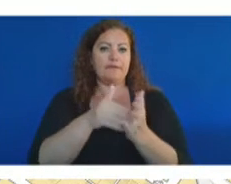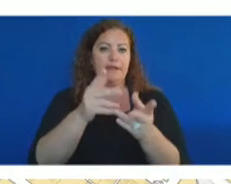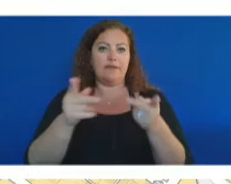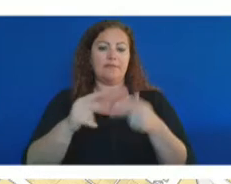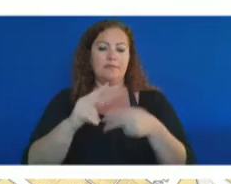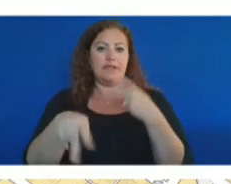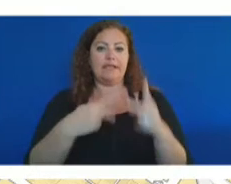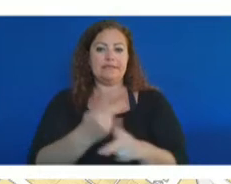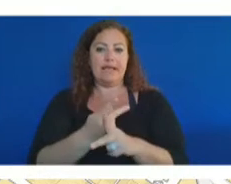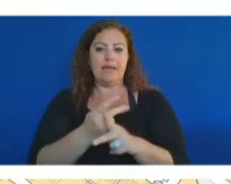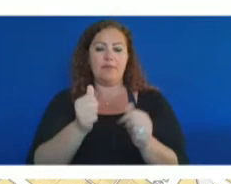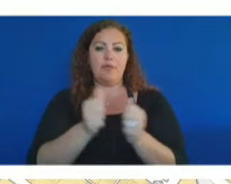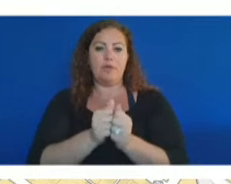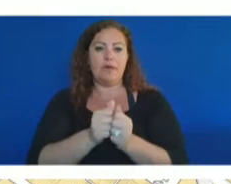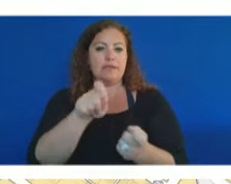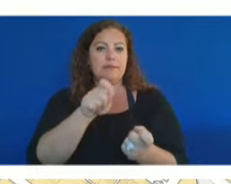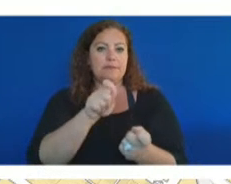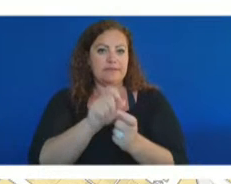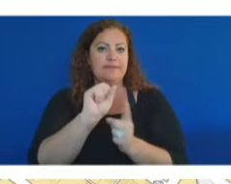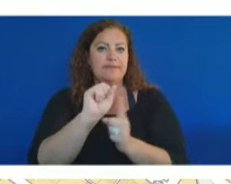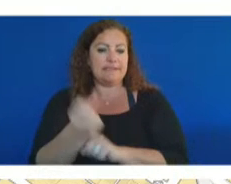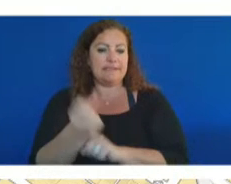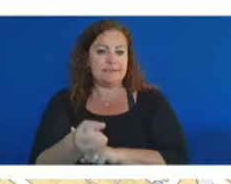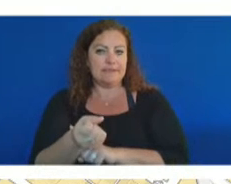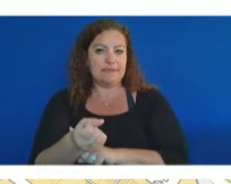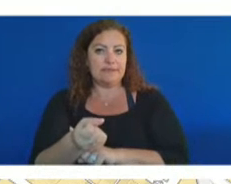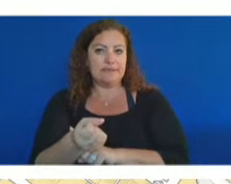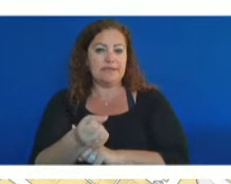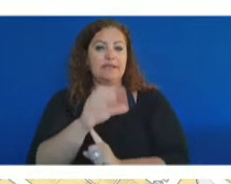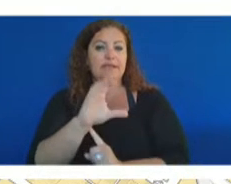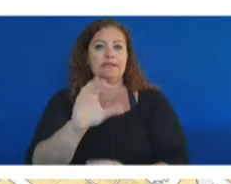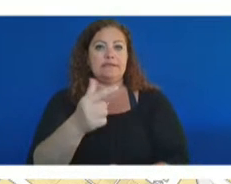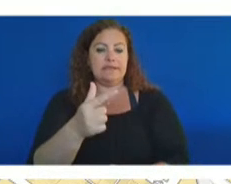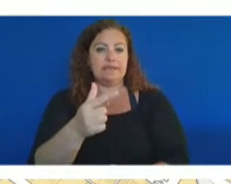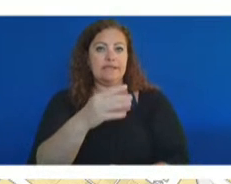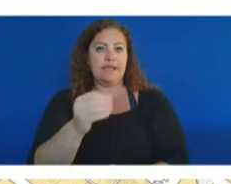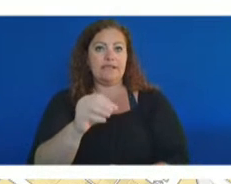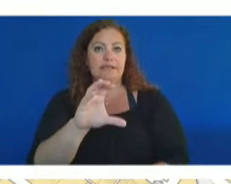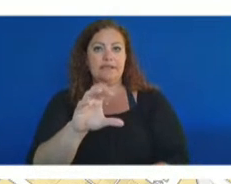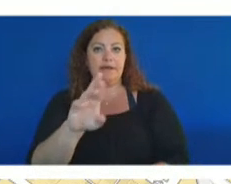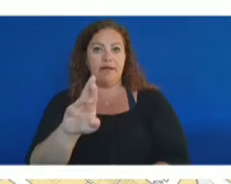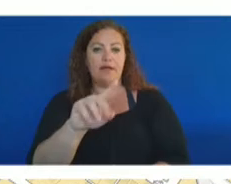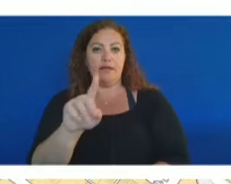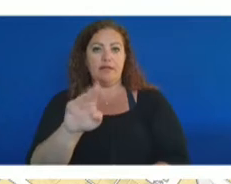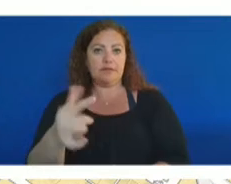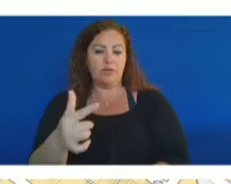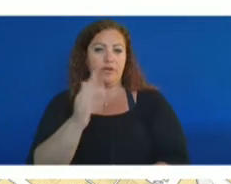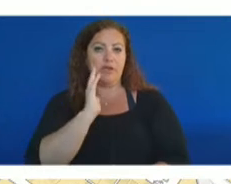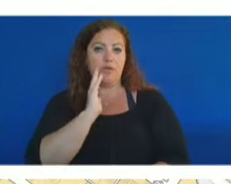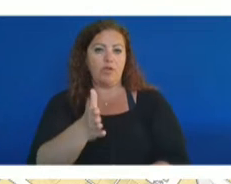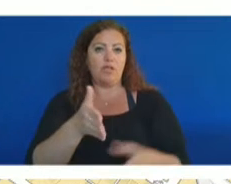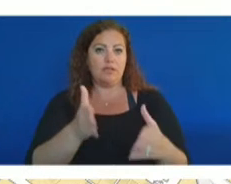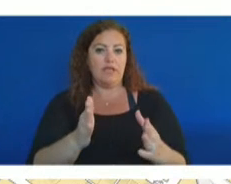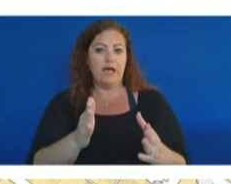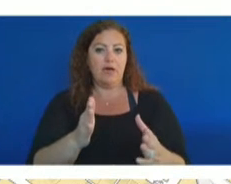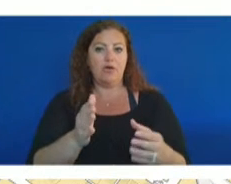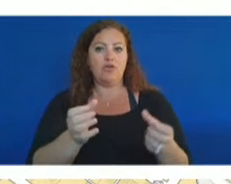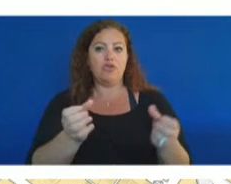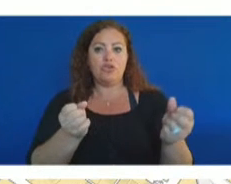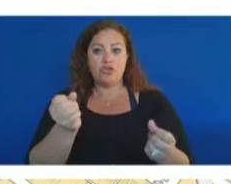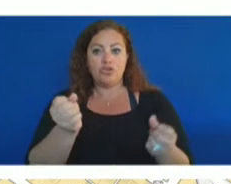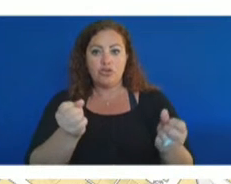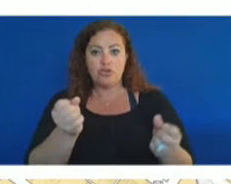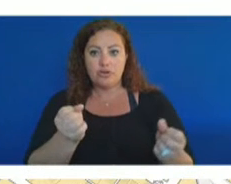certain um circumstances the CG and CR zening for example will allow drive-throughs